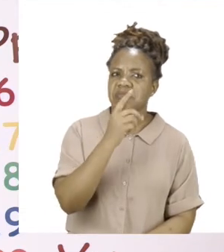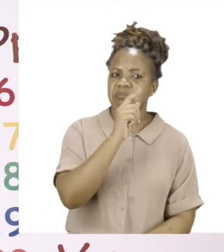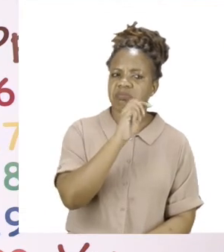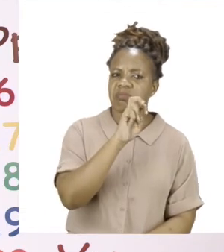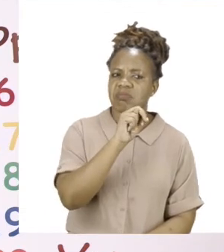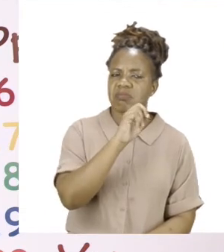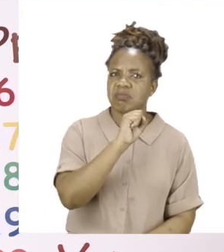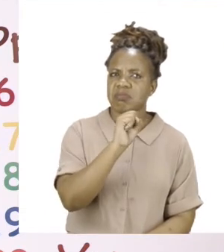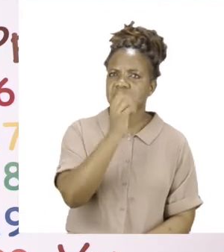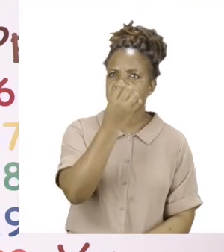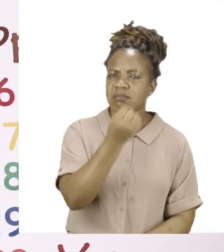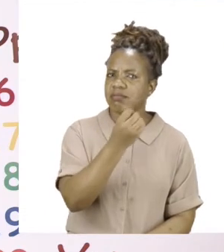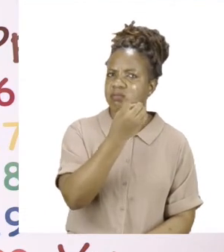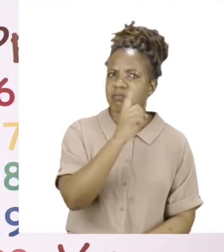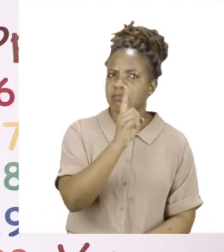No,